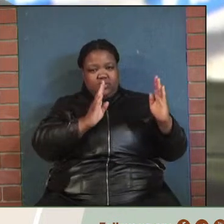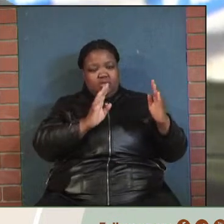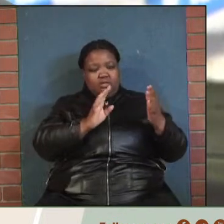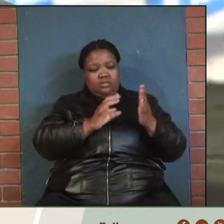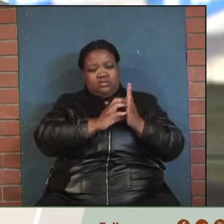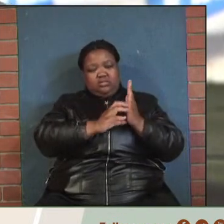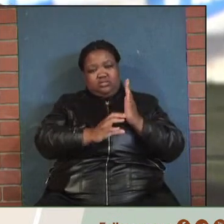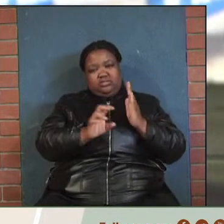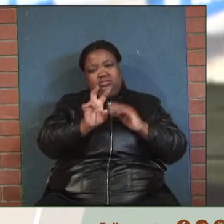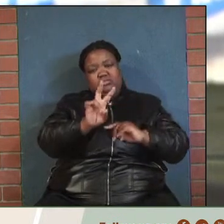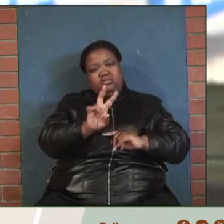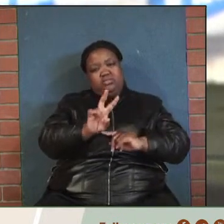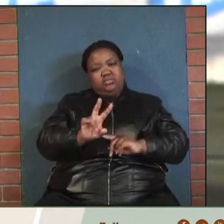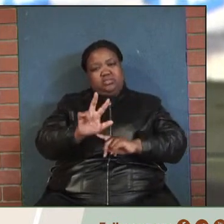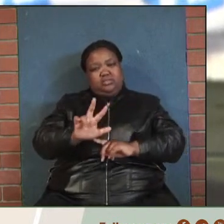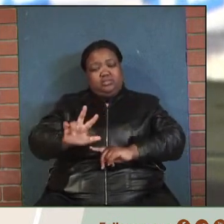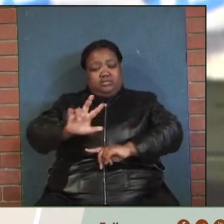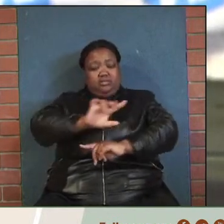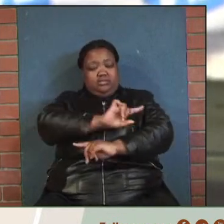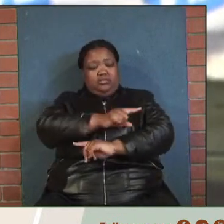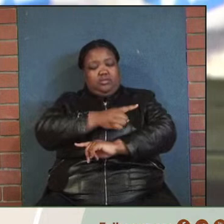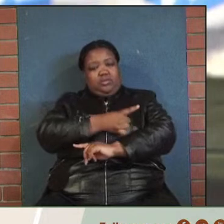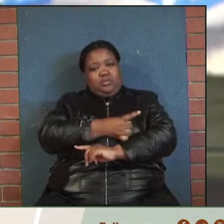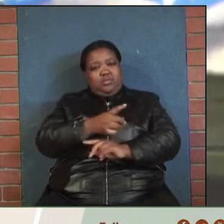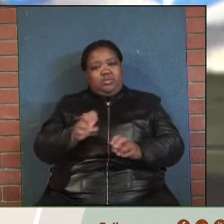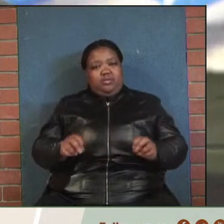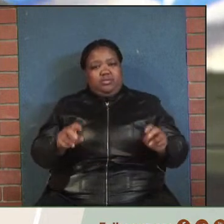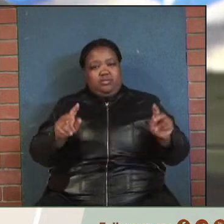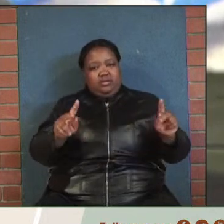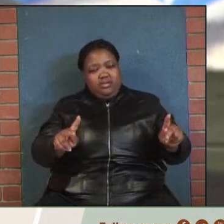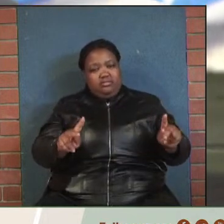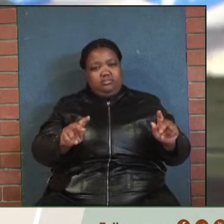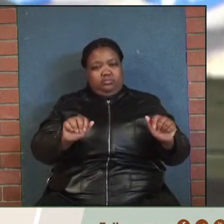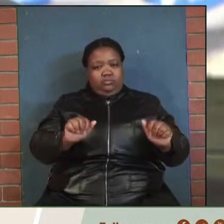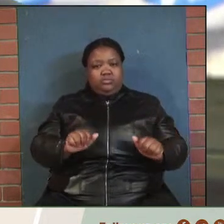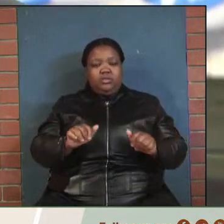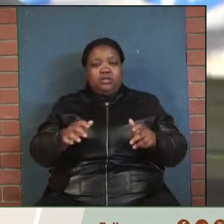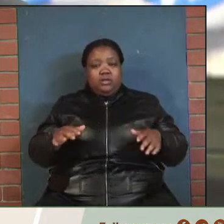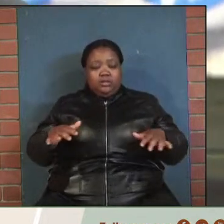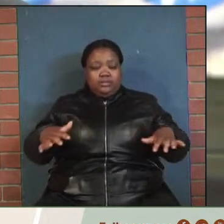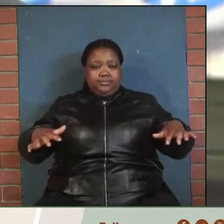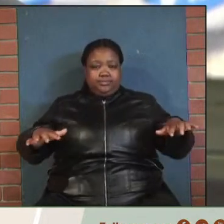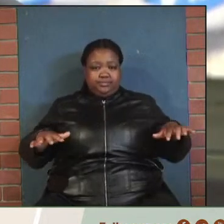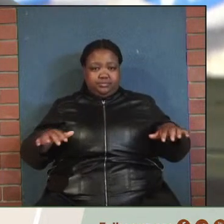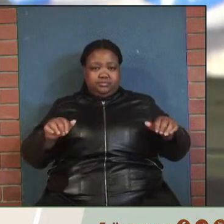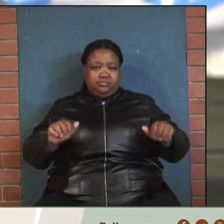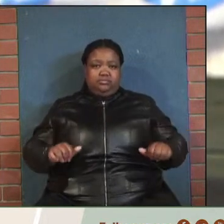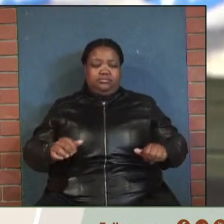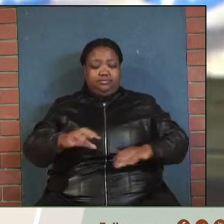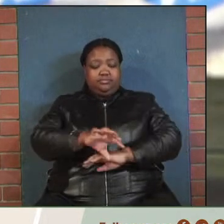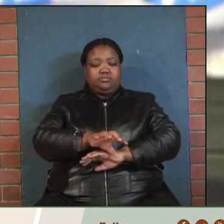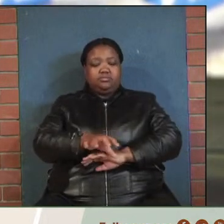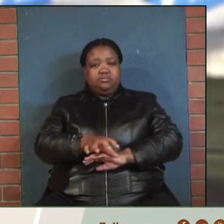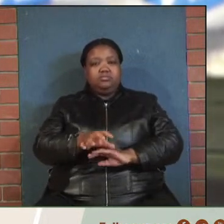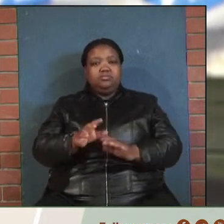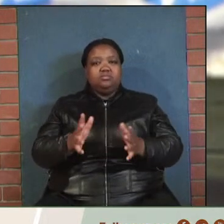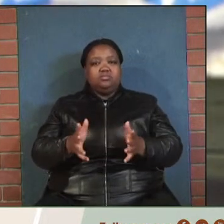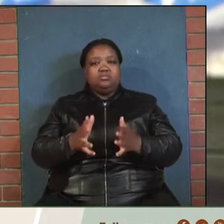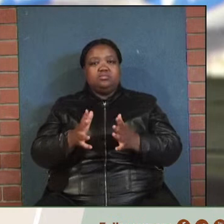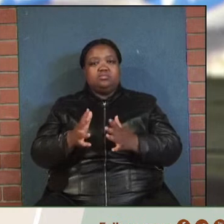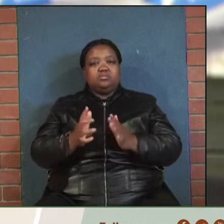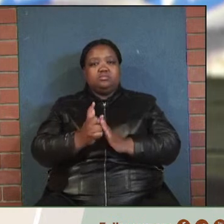Powers, Privileges and Immunities of Parliament and Provincial Legislatures